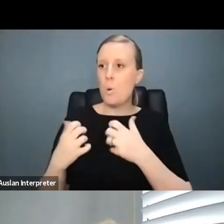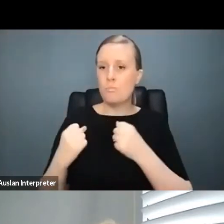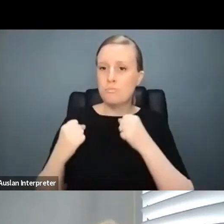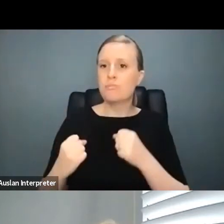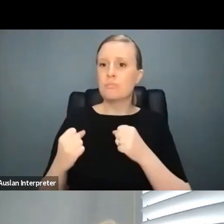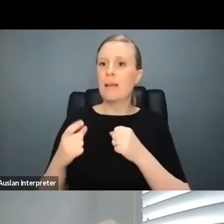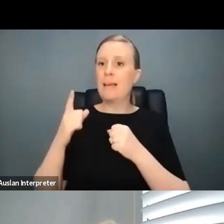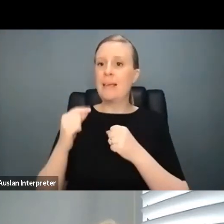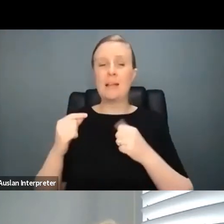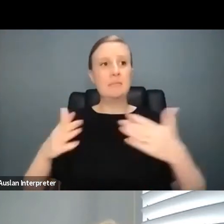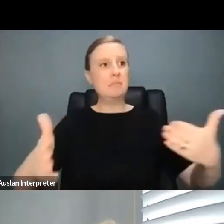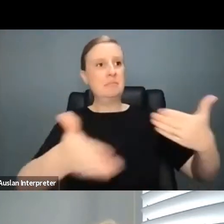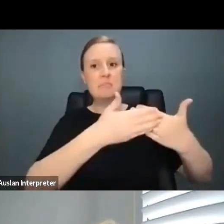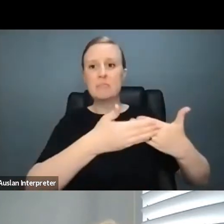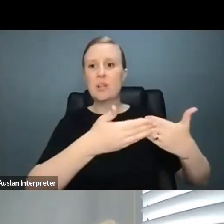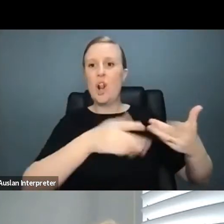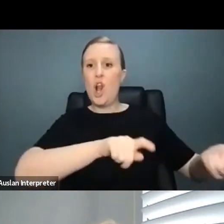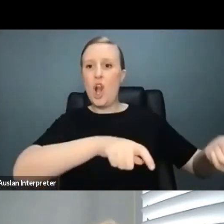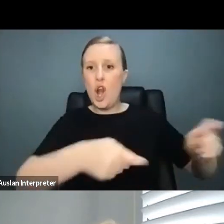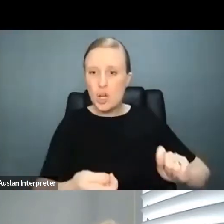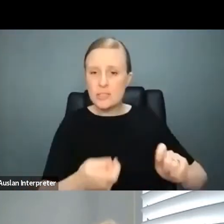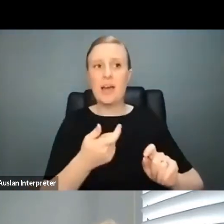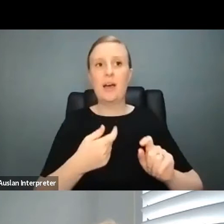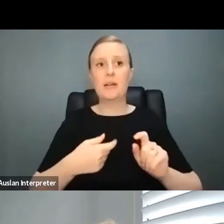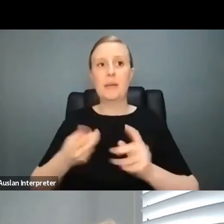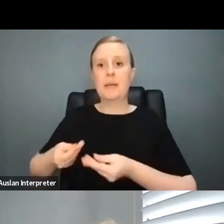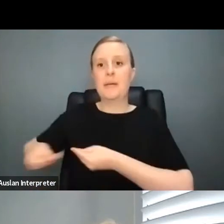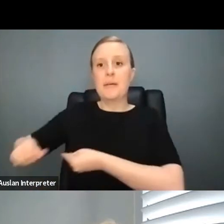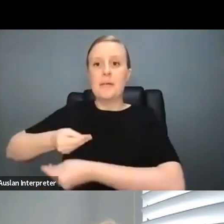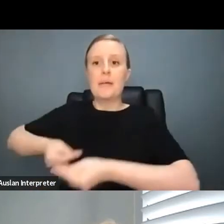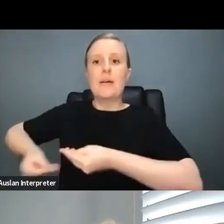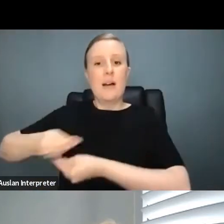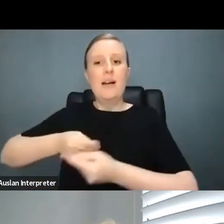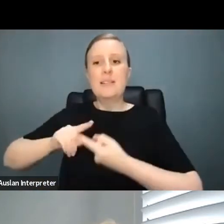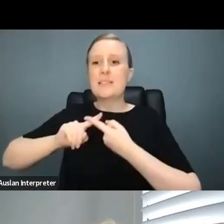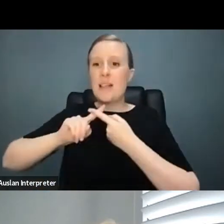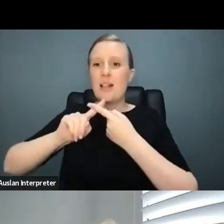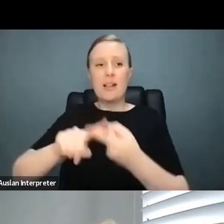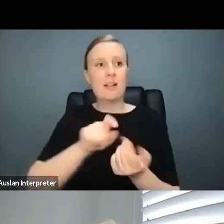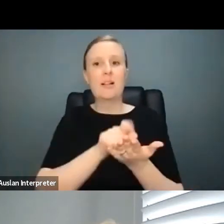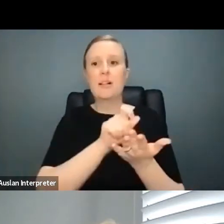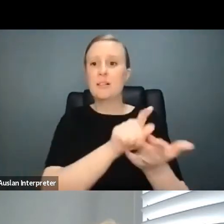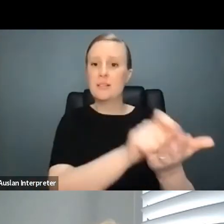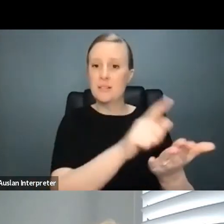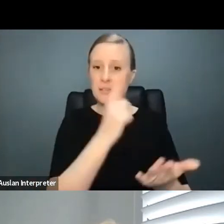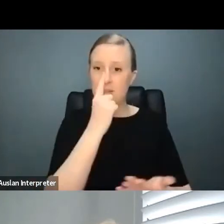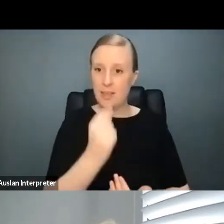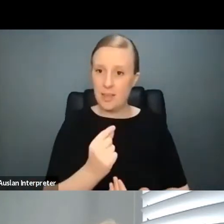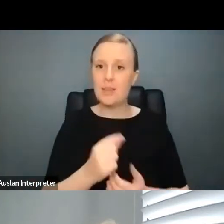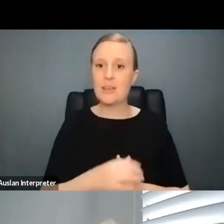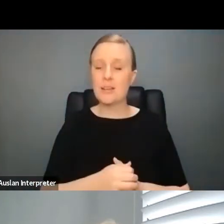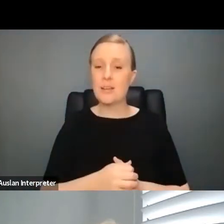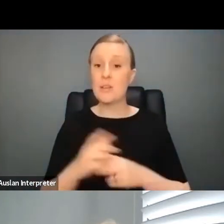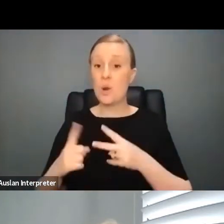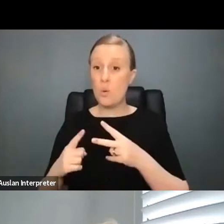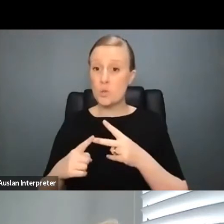that they're able to work together, but also tap into services as well. But then you also gave a